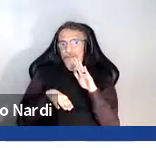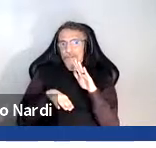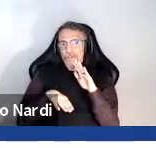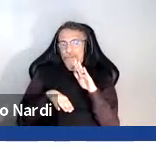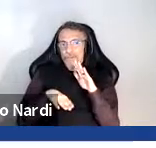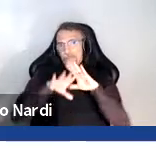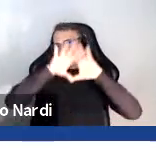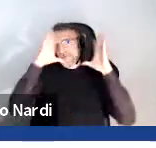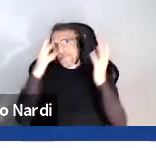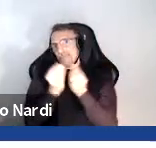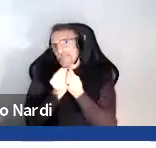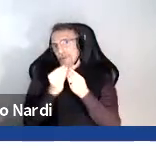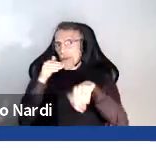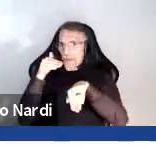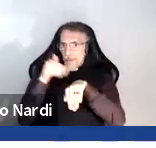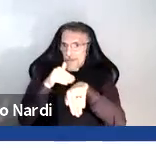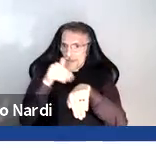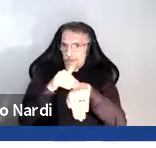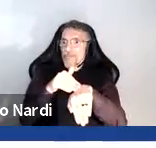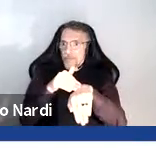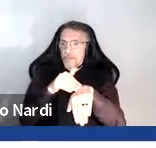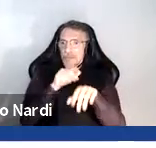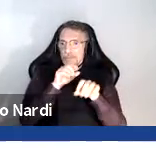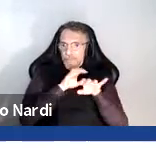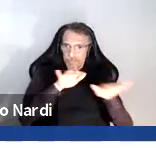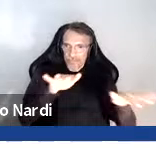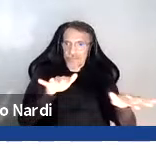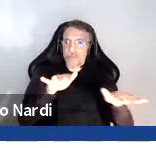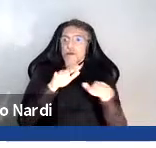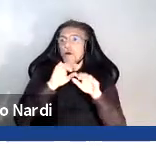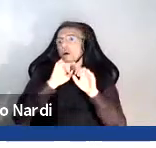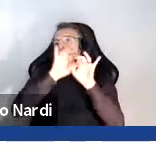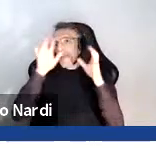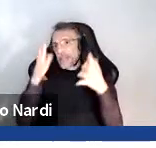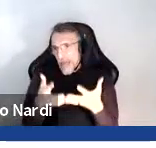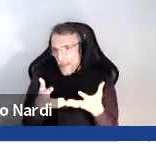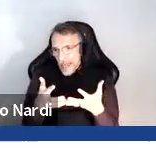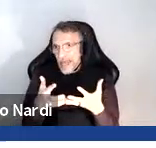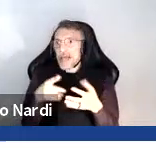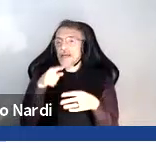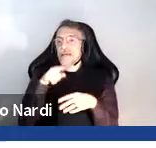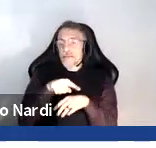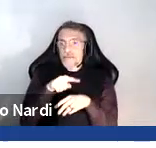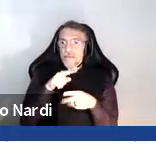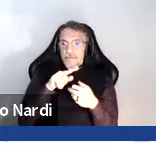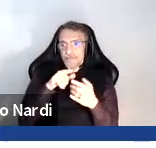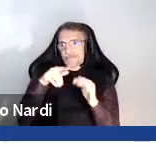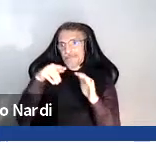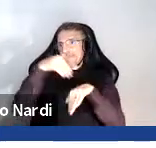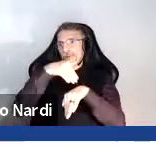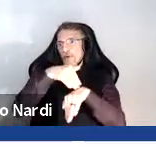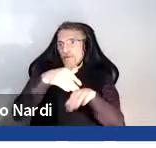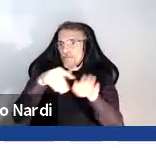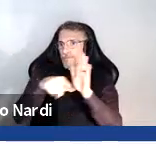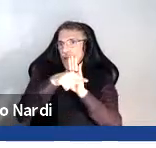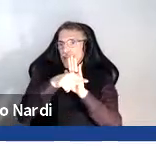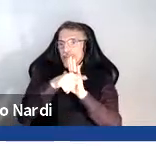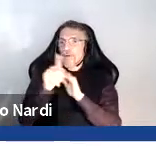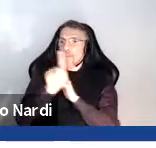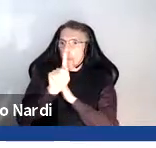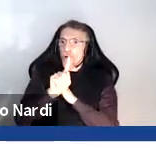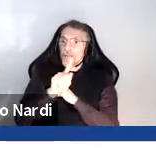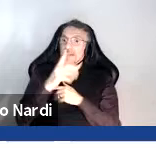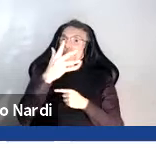the full impact of epidemics and pandemics, the full negative impact, adverse impact of pandemics, takes